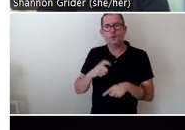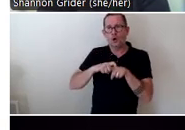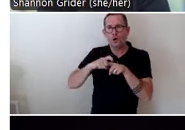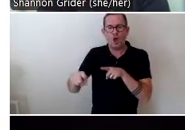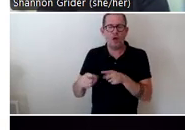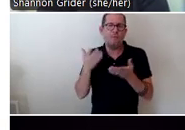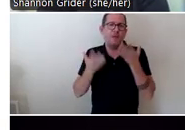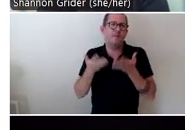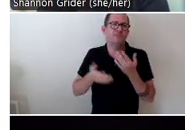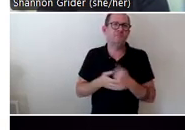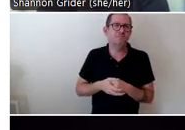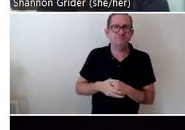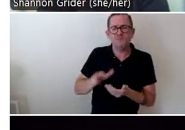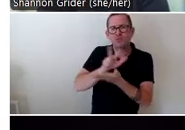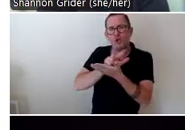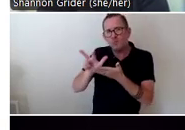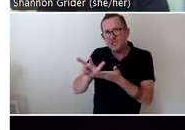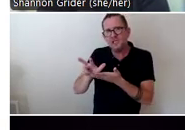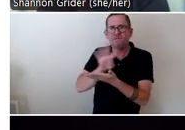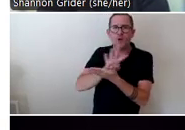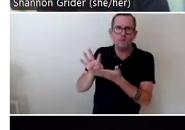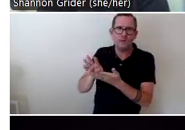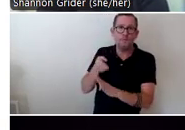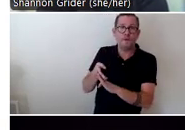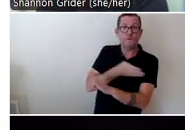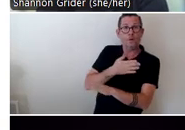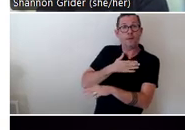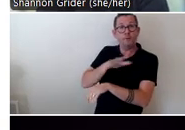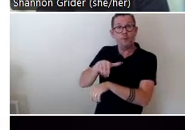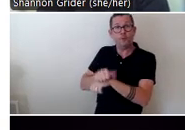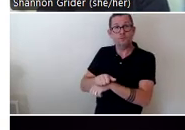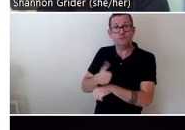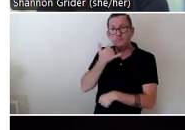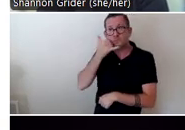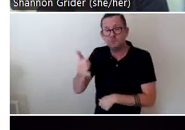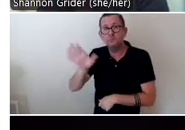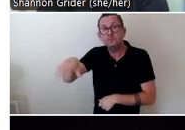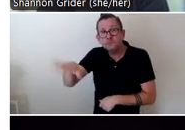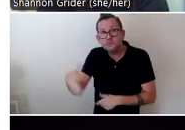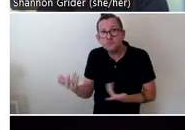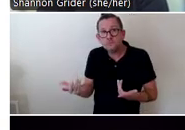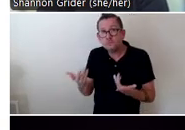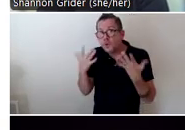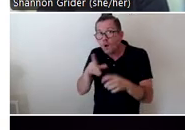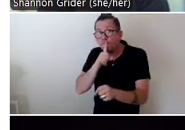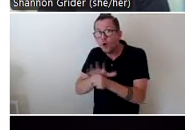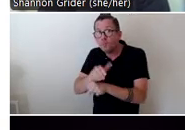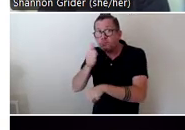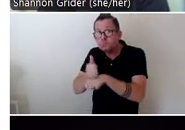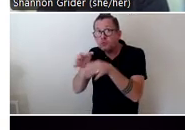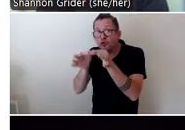For myself, I usually personally call maybe 3 to 4 weeks before my appointment